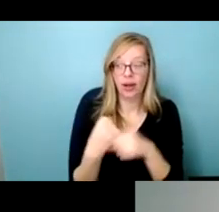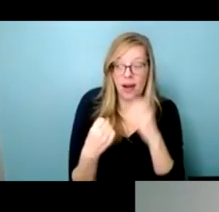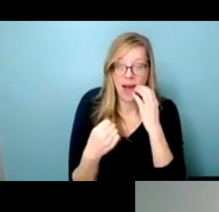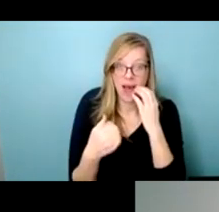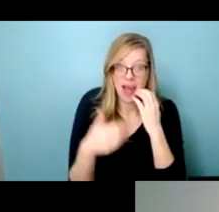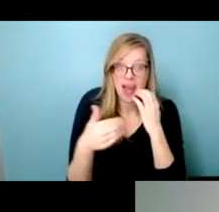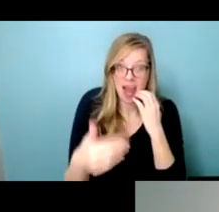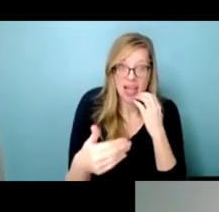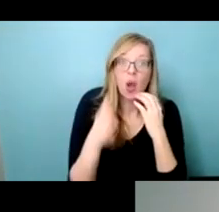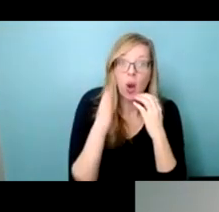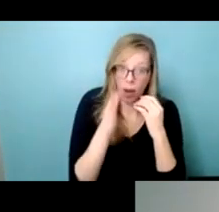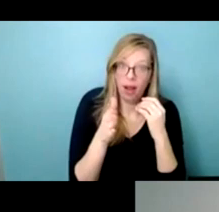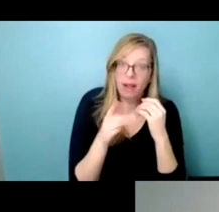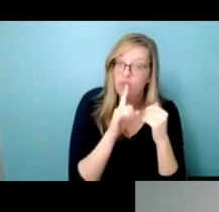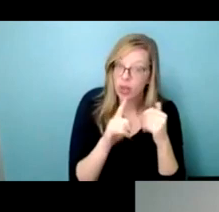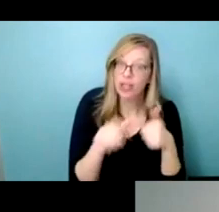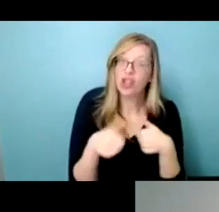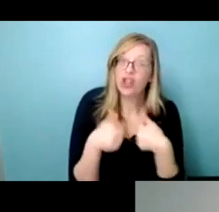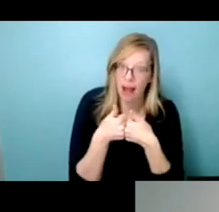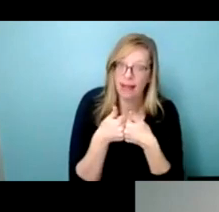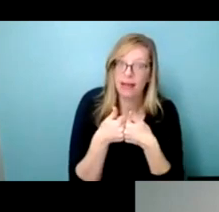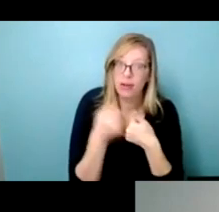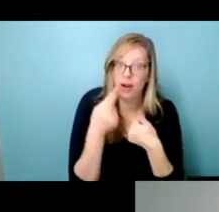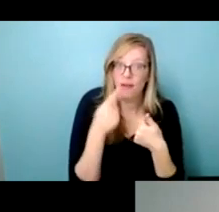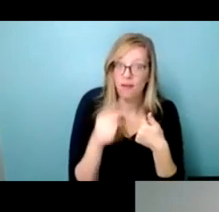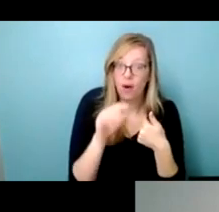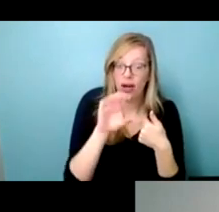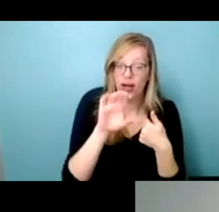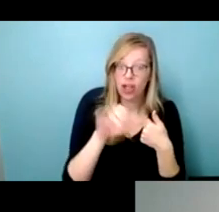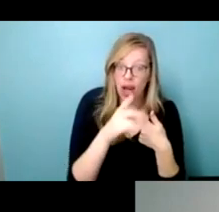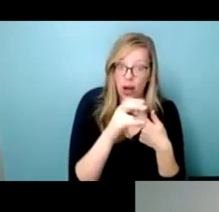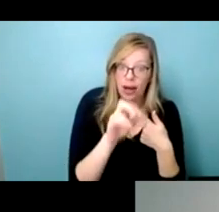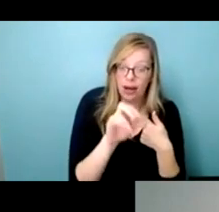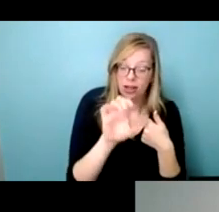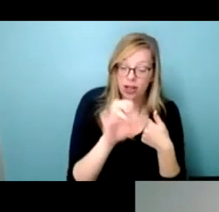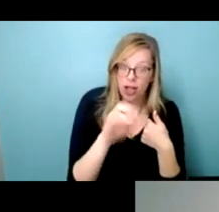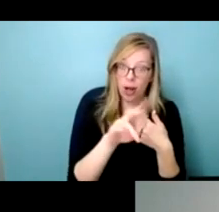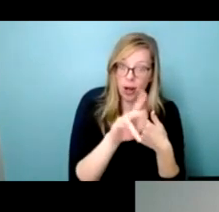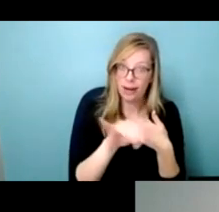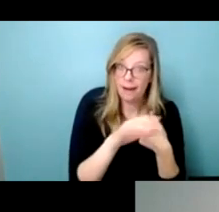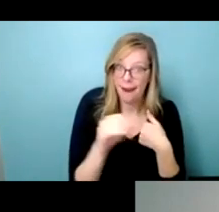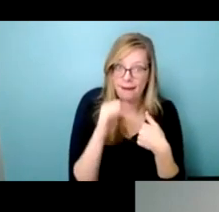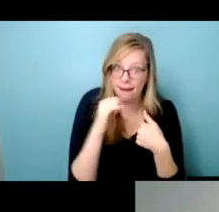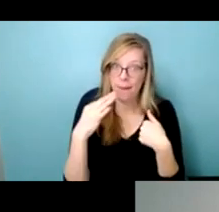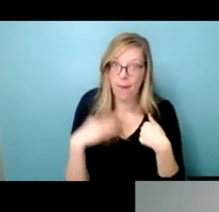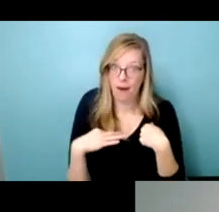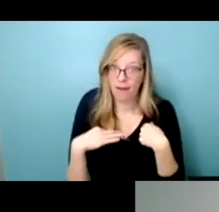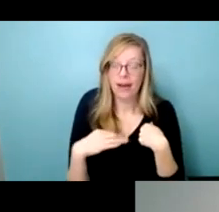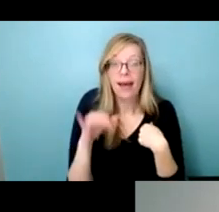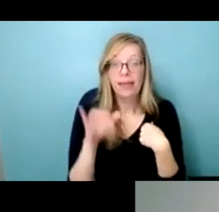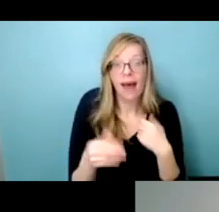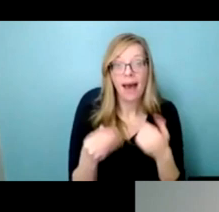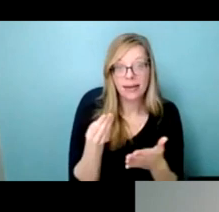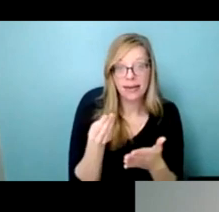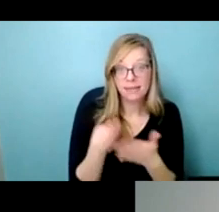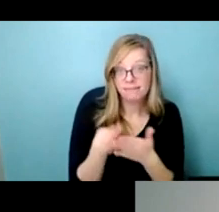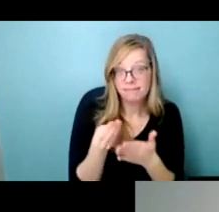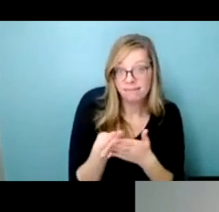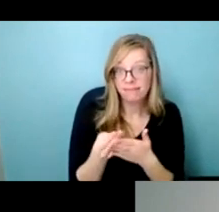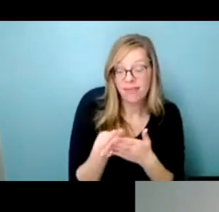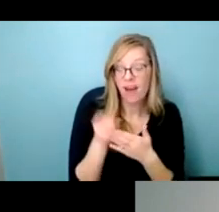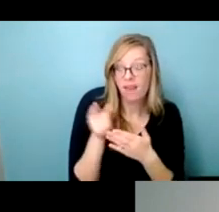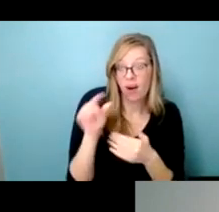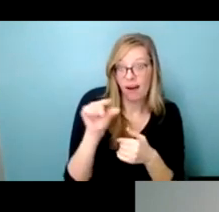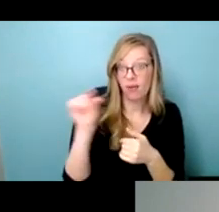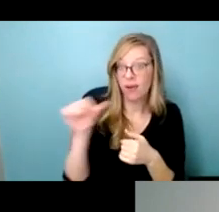a real challenge for the charitable and the nonprofits sector, because that government money at all levels of government is not going to be